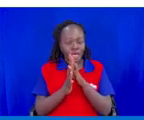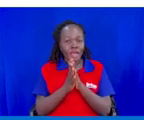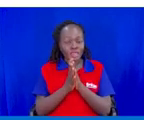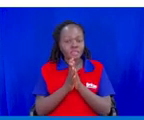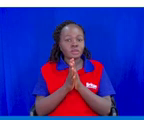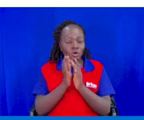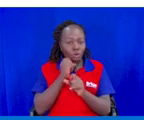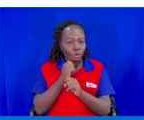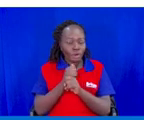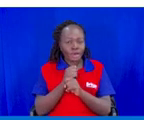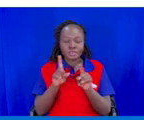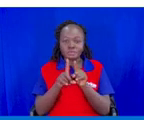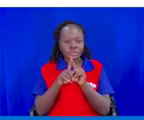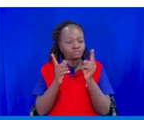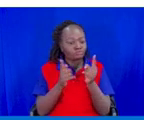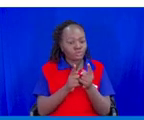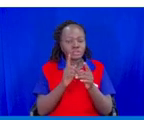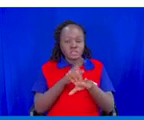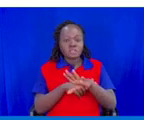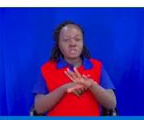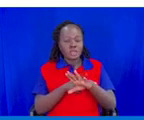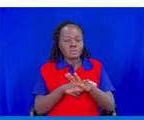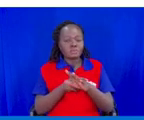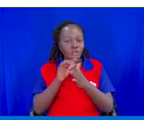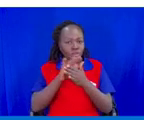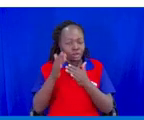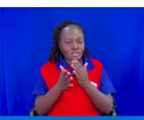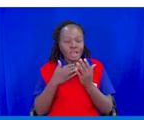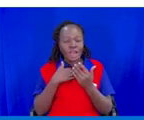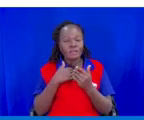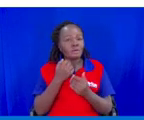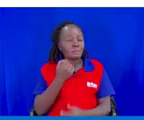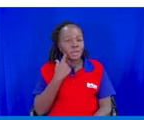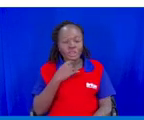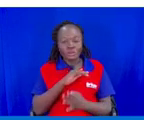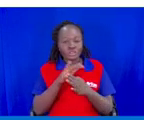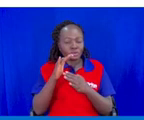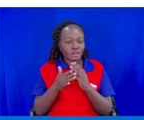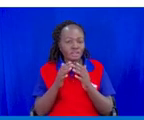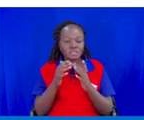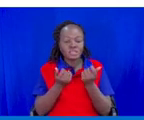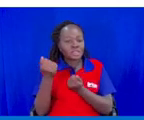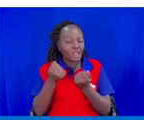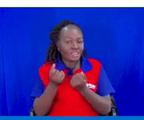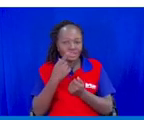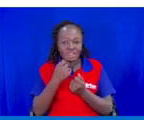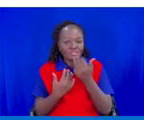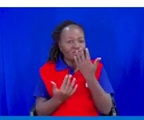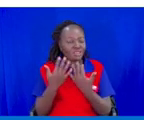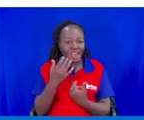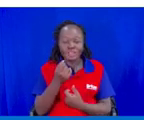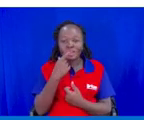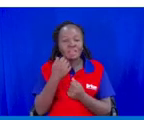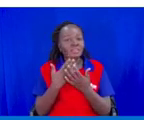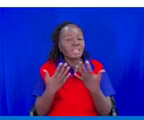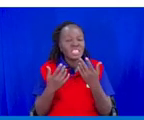name suggests, is short-term insurance. So medical insurance, car insurance, property insurance, fire insurance, you can get all